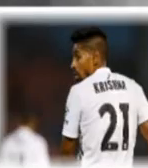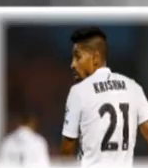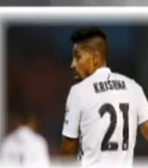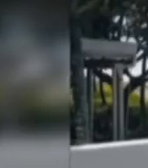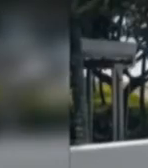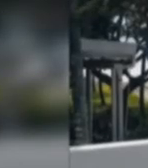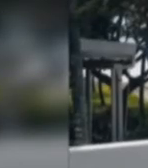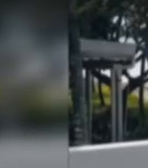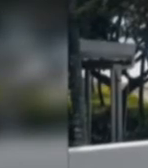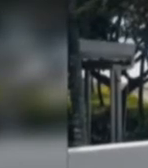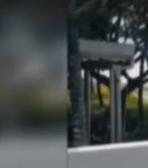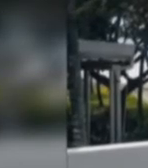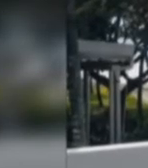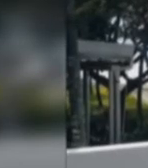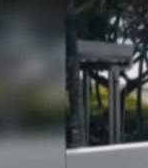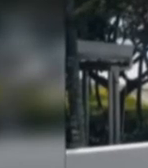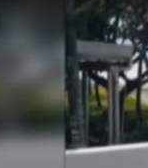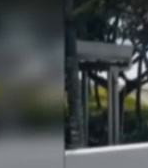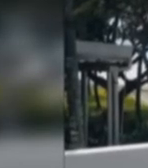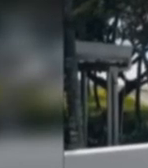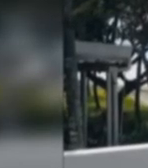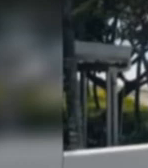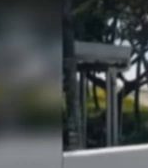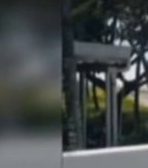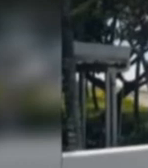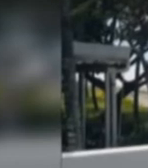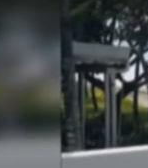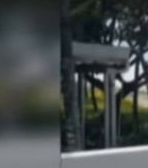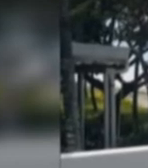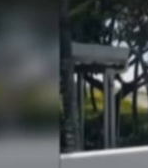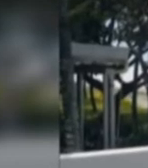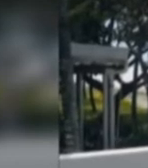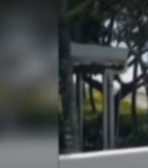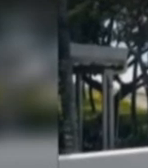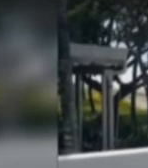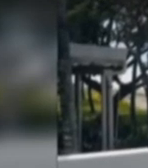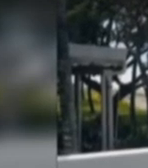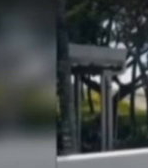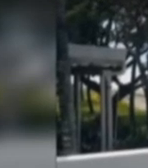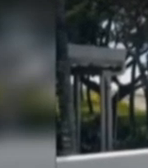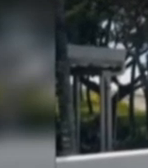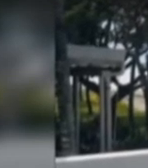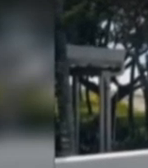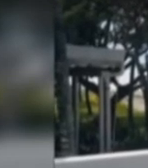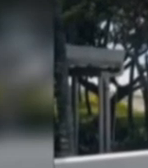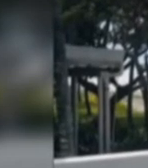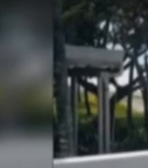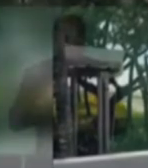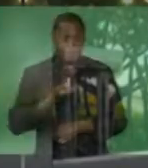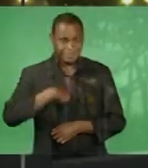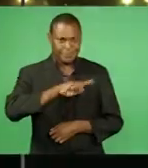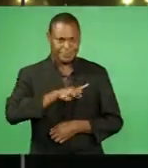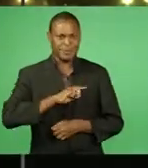answer. And on to our shot of the day. This was captured from Sofitel Resort overlooking the ocean by Oswald Chamber. You can send